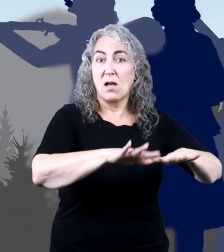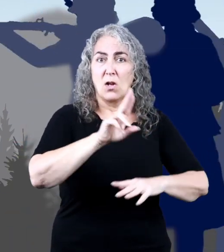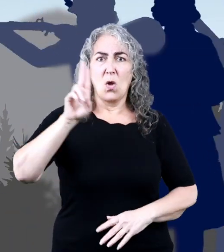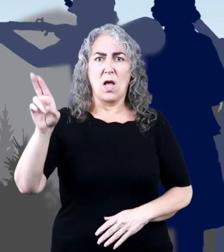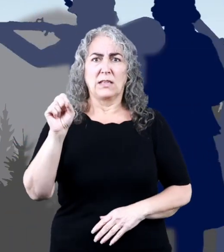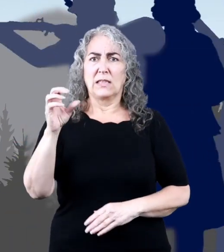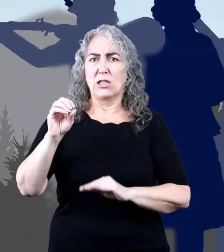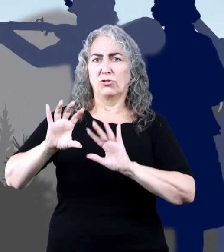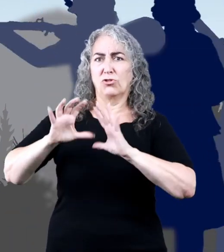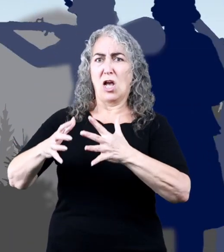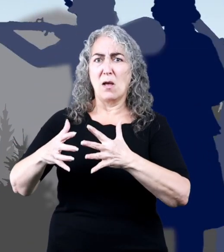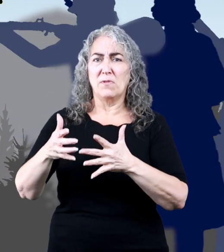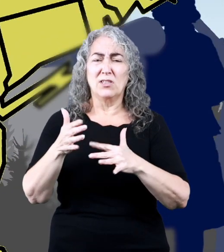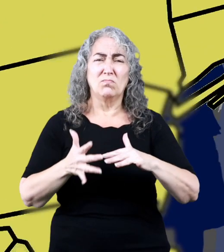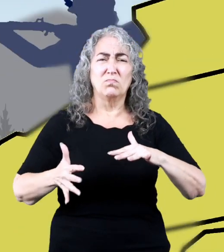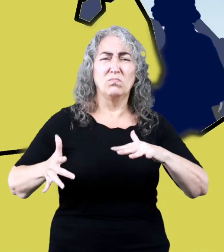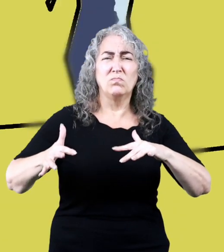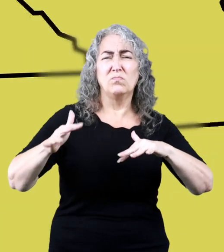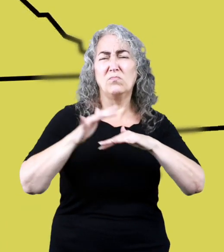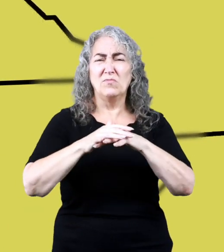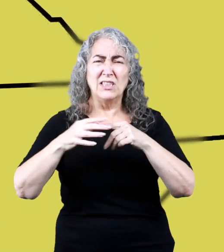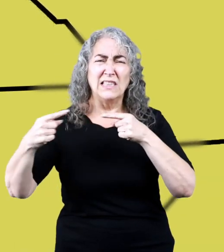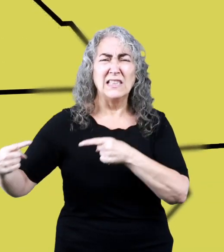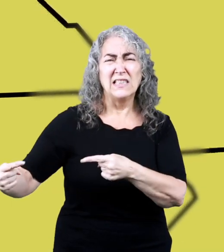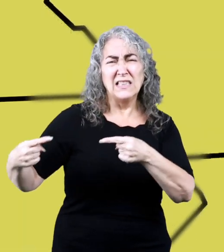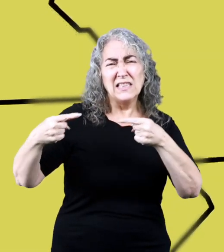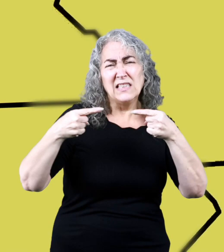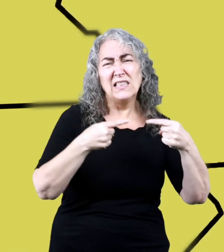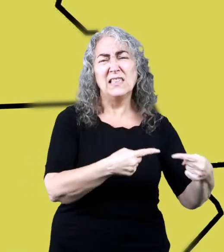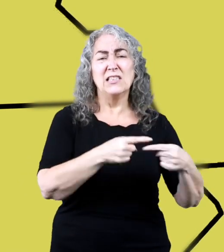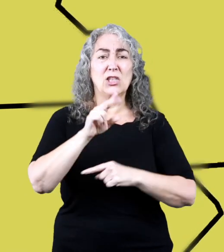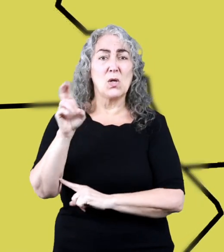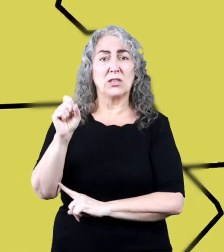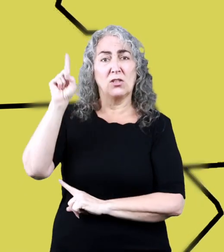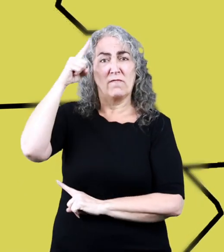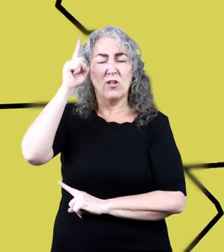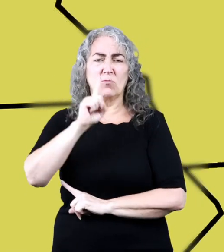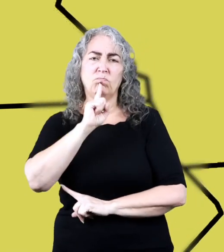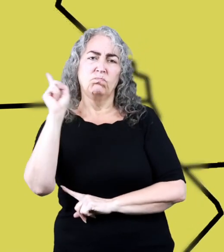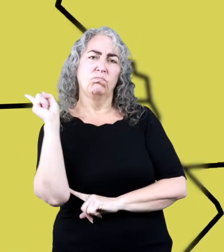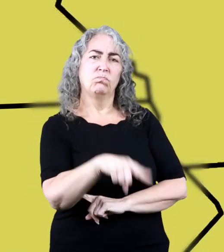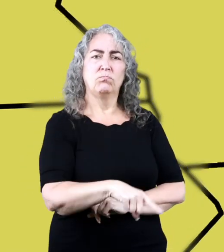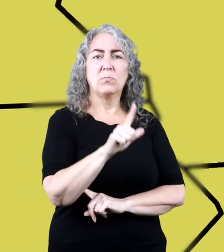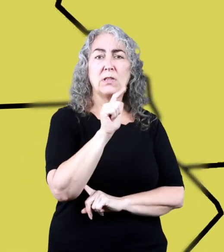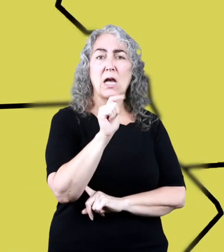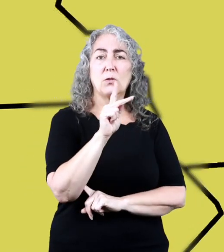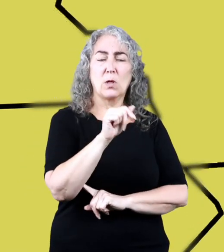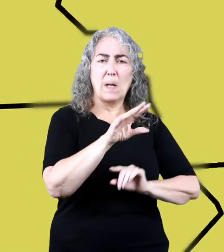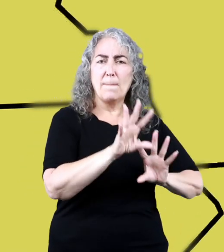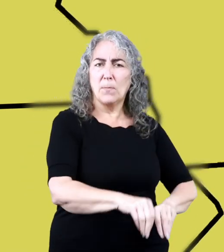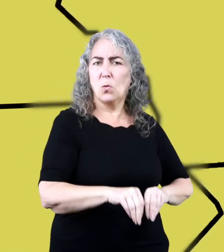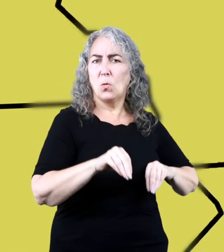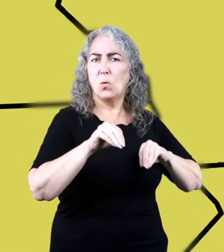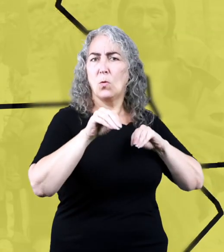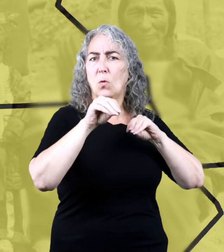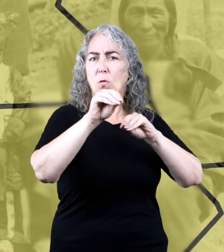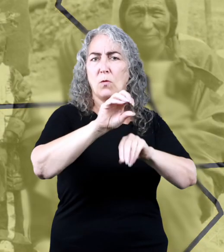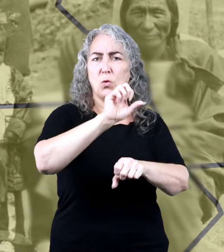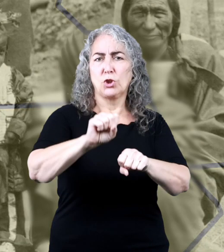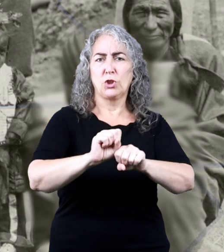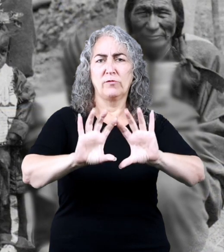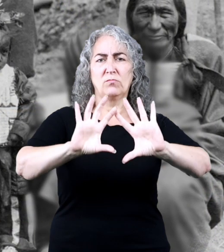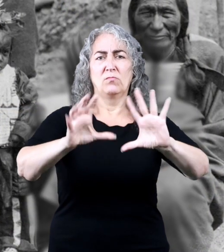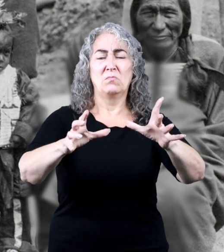United States and the tribes increased. Soon, the U.S. government ordered the Lakota to move to